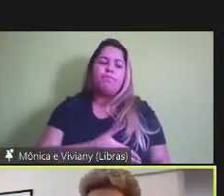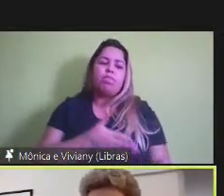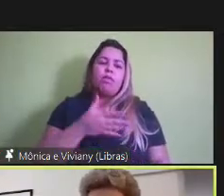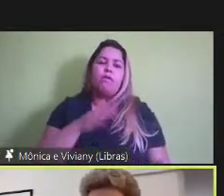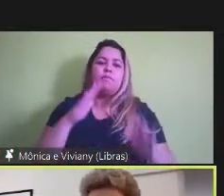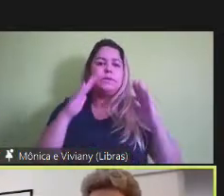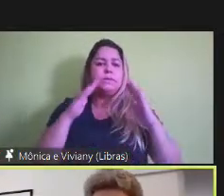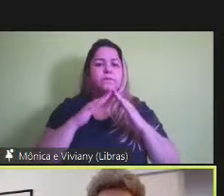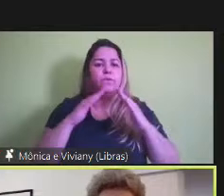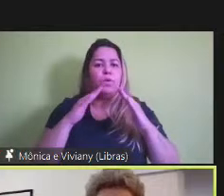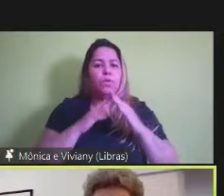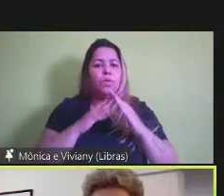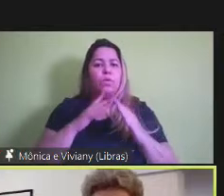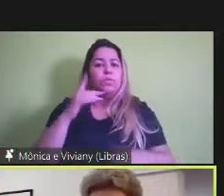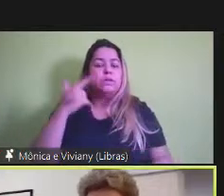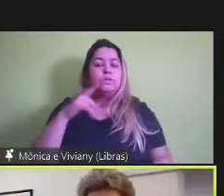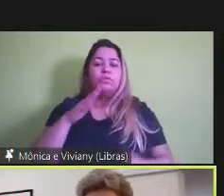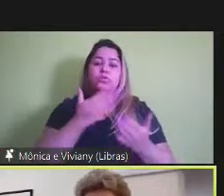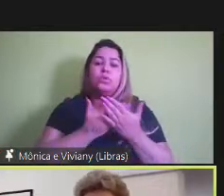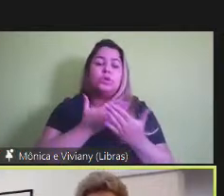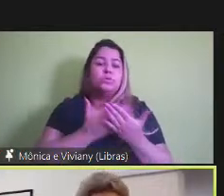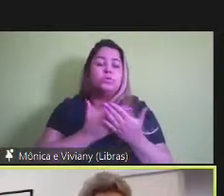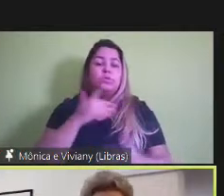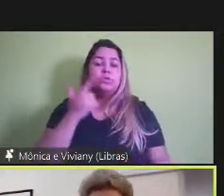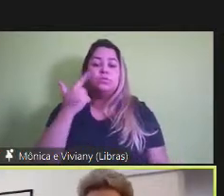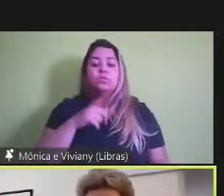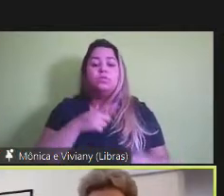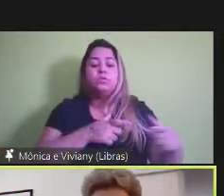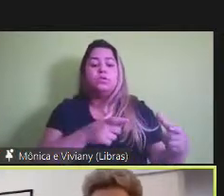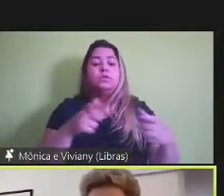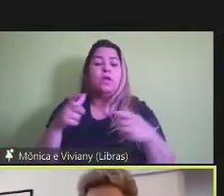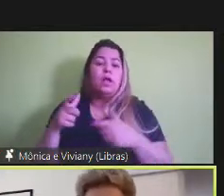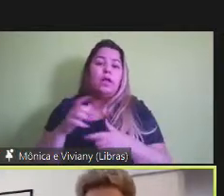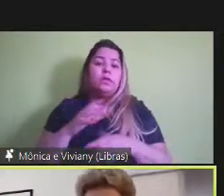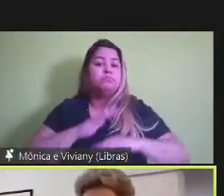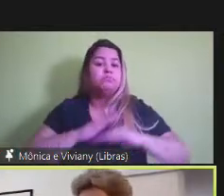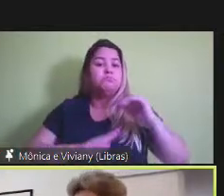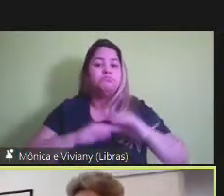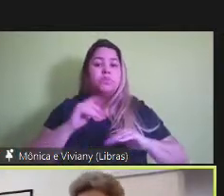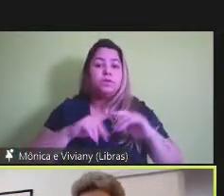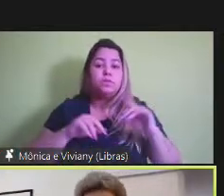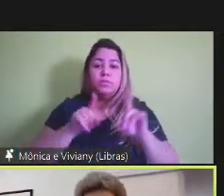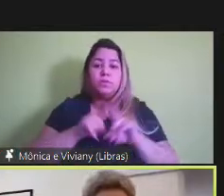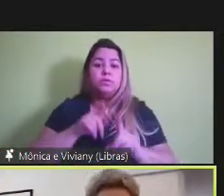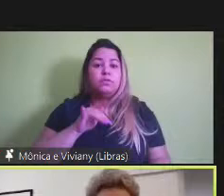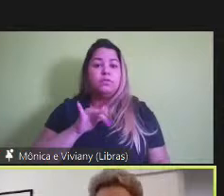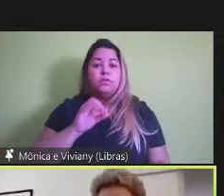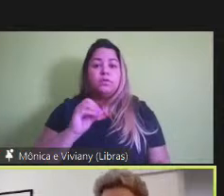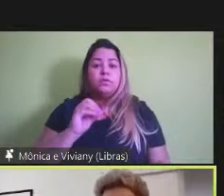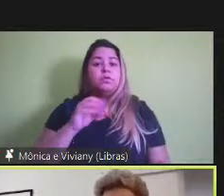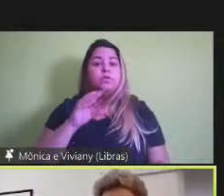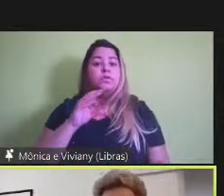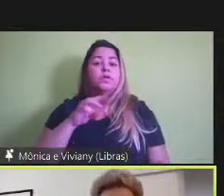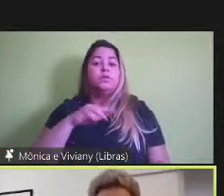house visits with students from other areas, or maybe physical therapy,